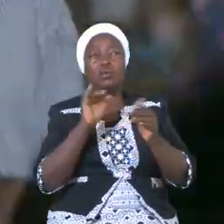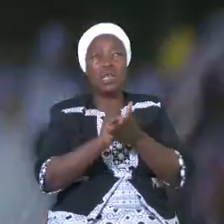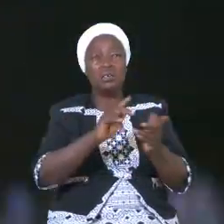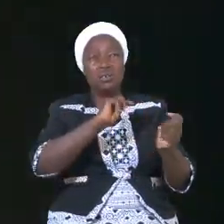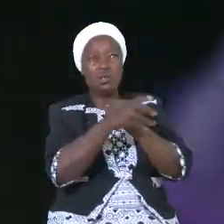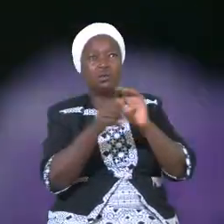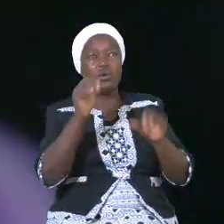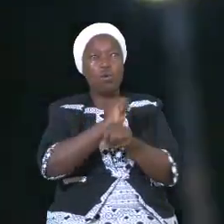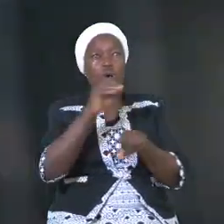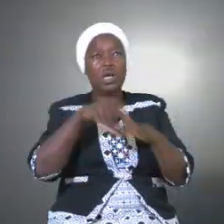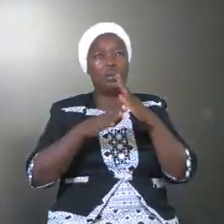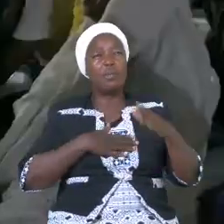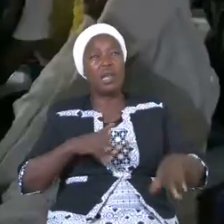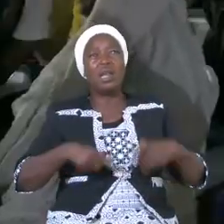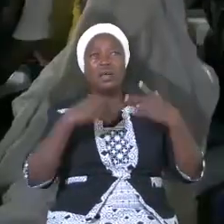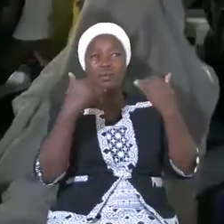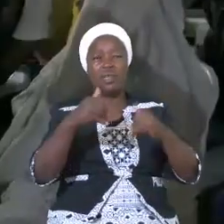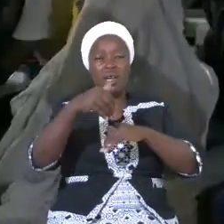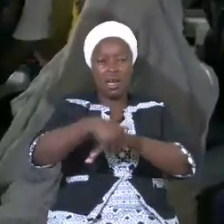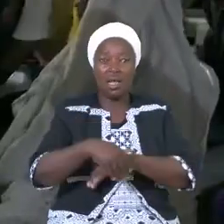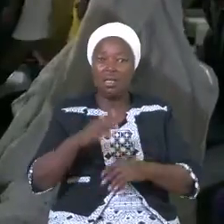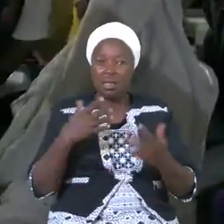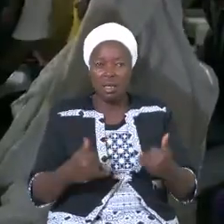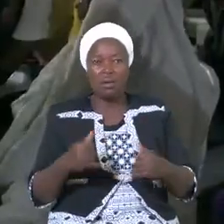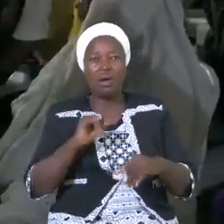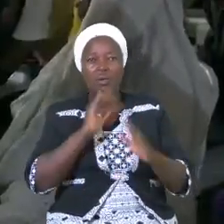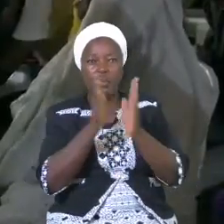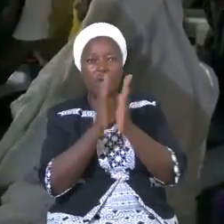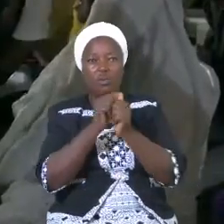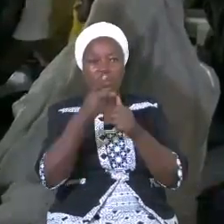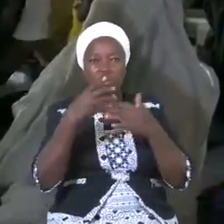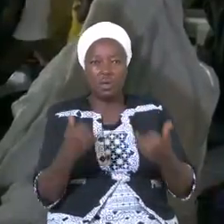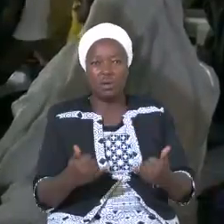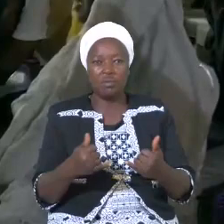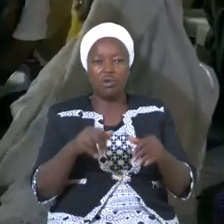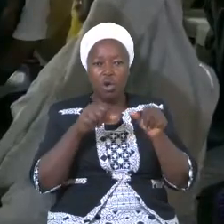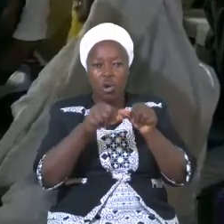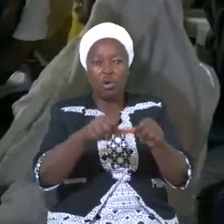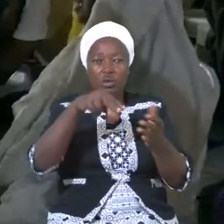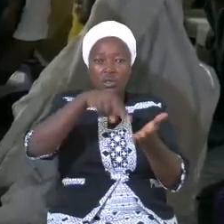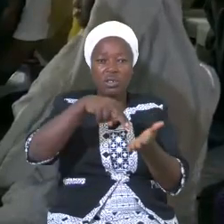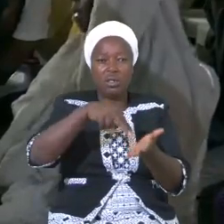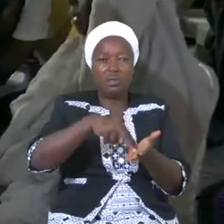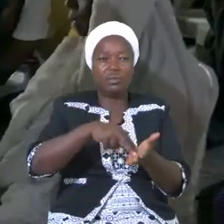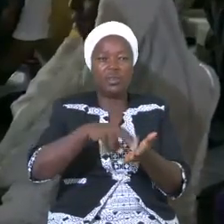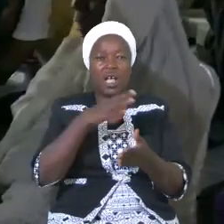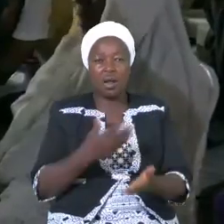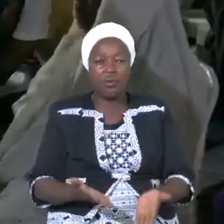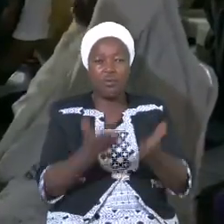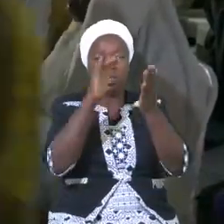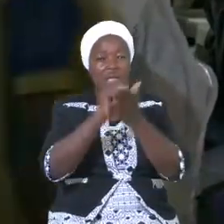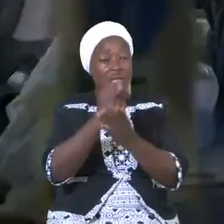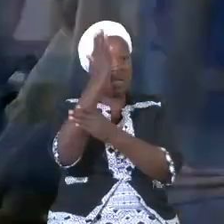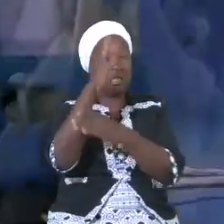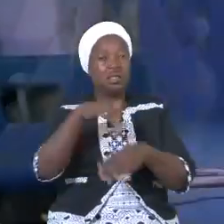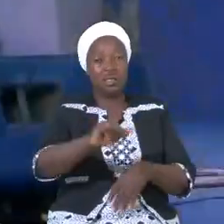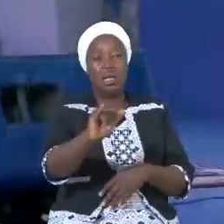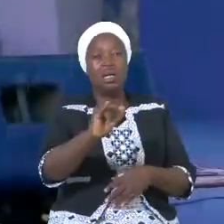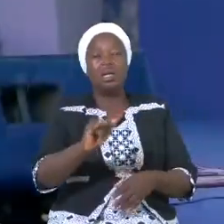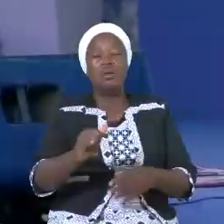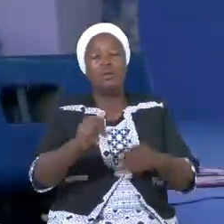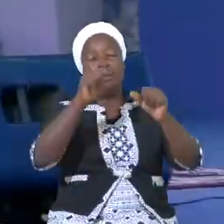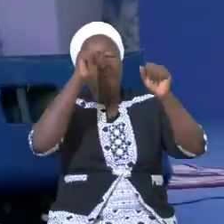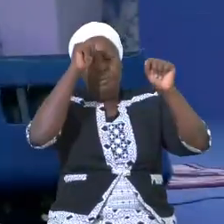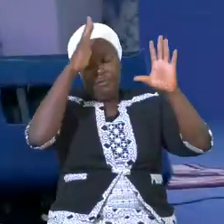life tonight i'm going to pray with you now keep on standing up and restock that and steal father